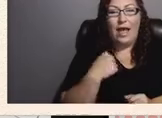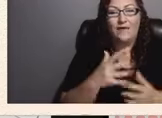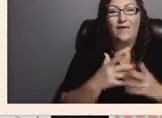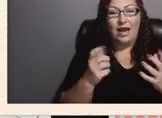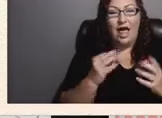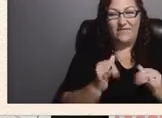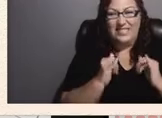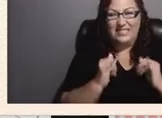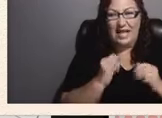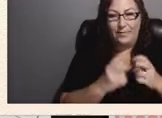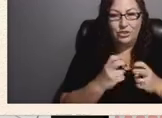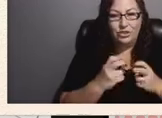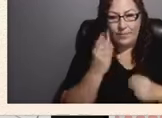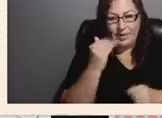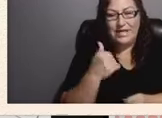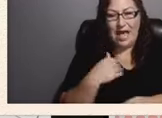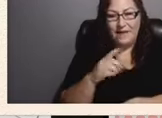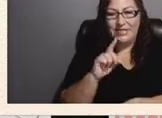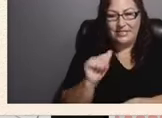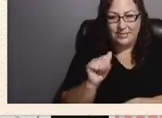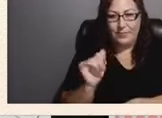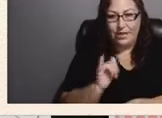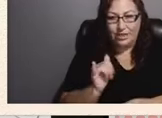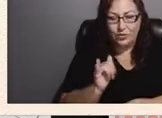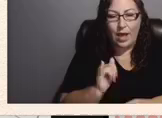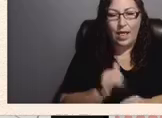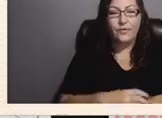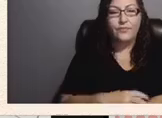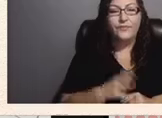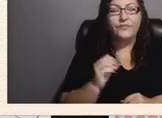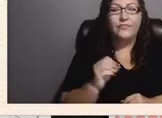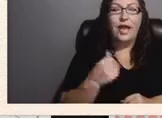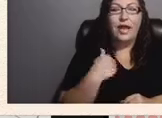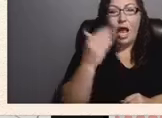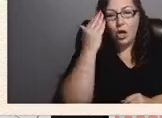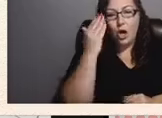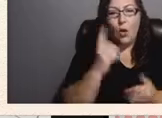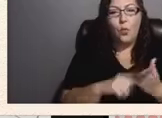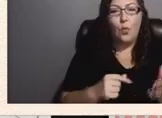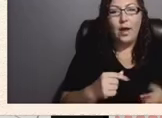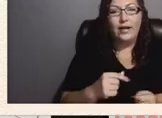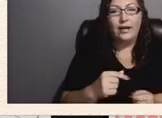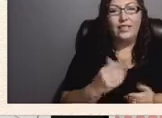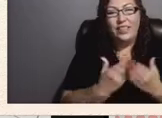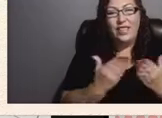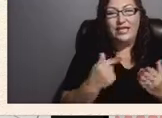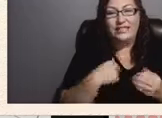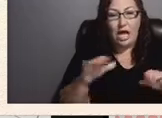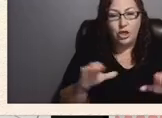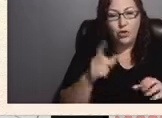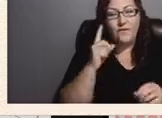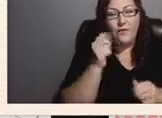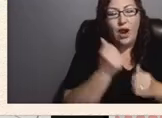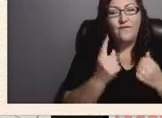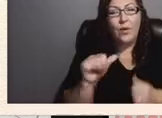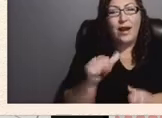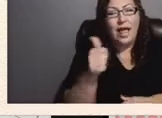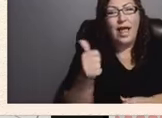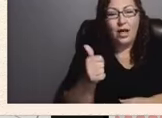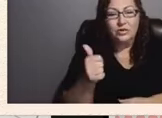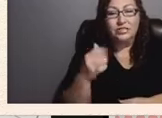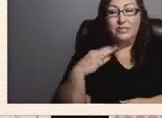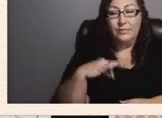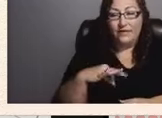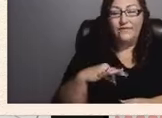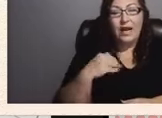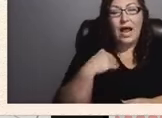because I have a disability as well, and I know the things I do, but for everyone else's benefit, I know